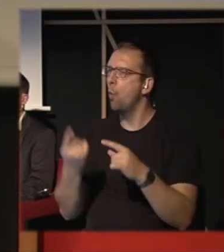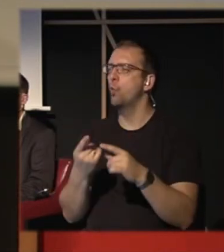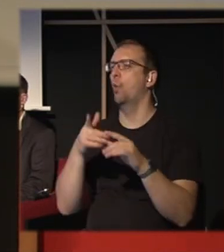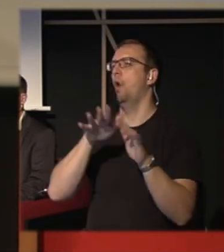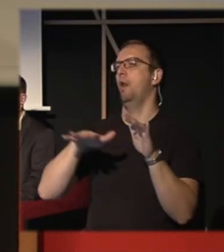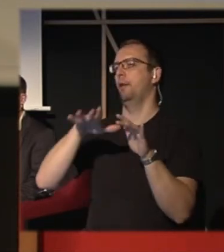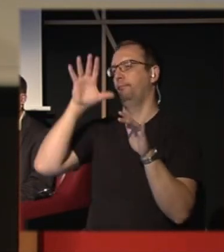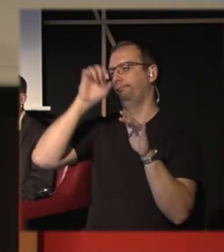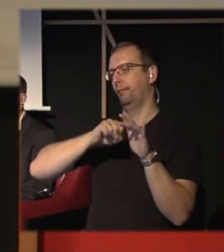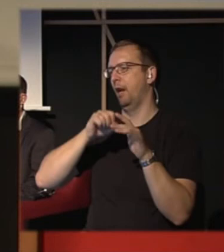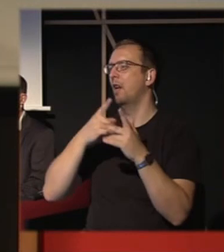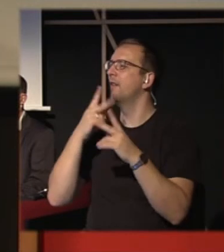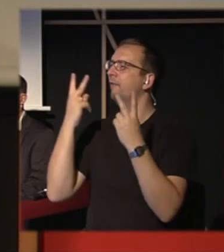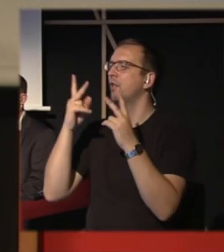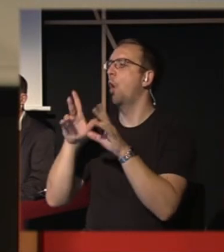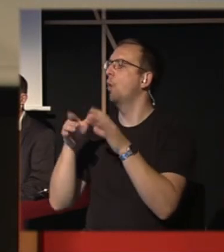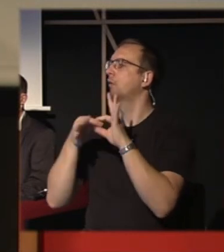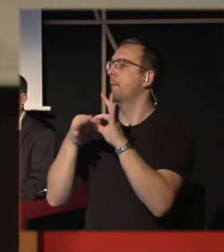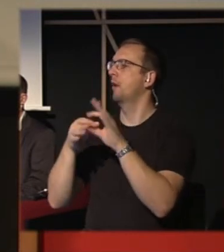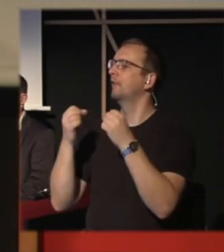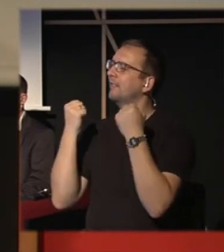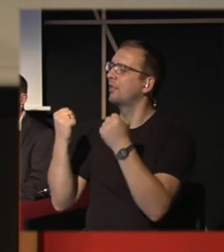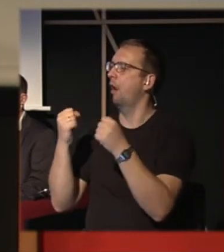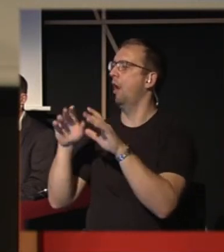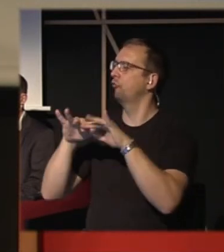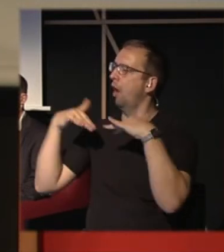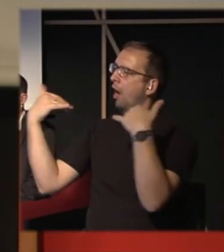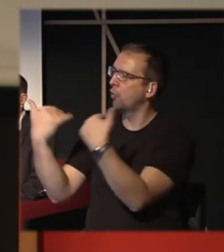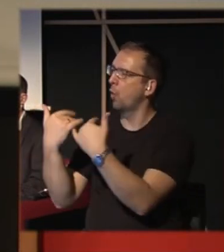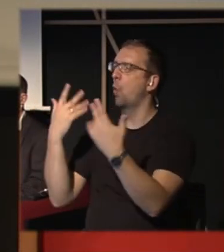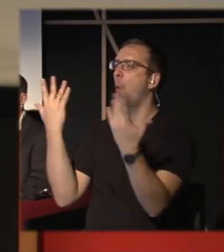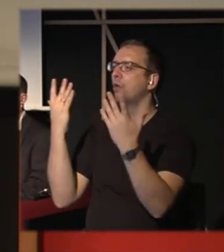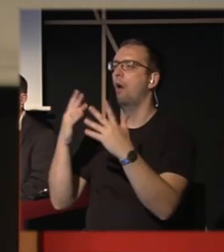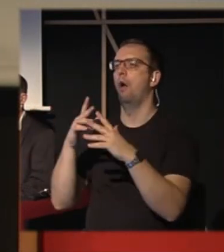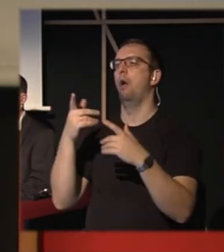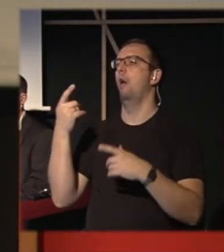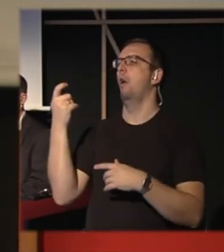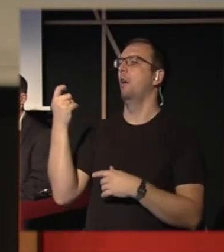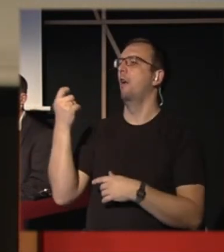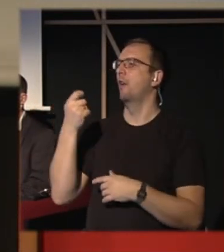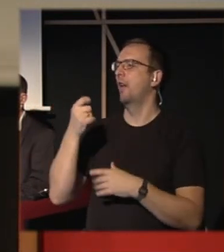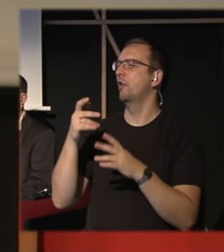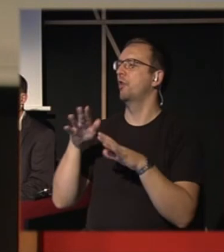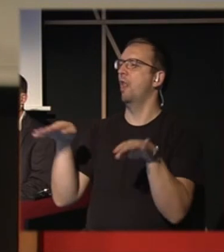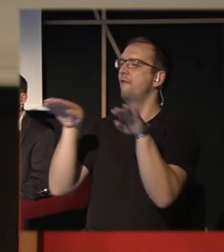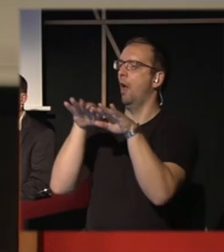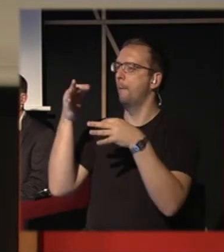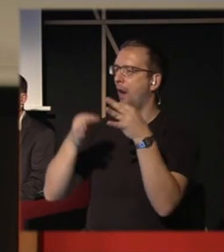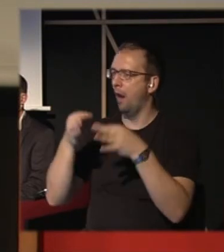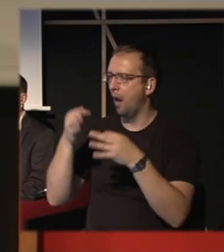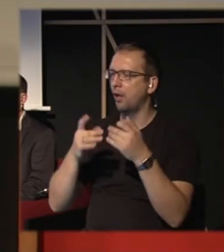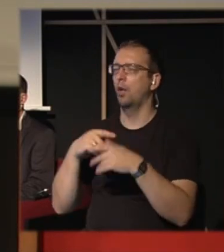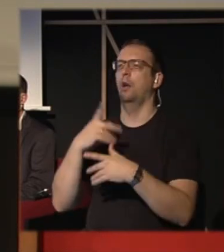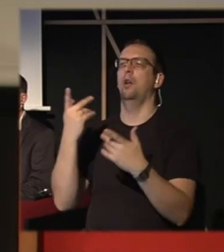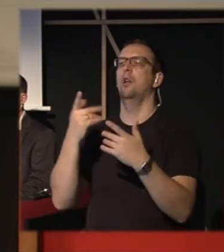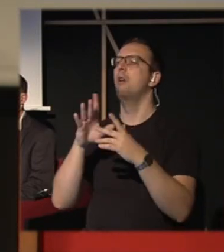workshops, European Football Development Network, and again, Council of Europe meetings, and meeting with our president.